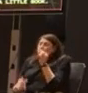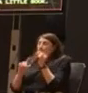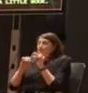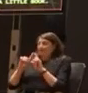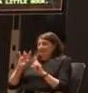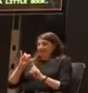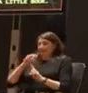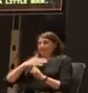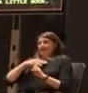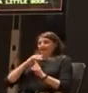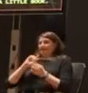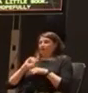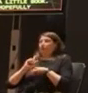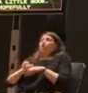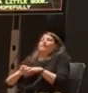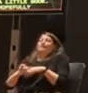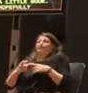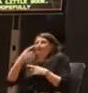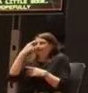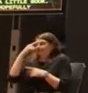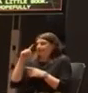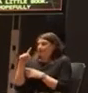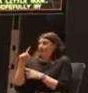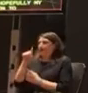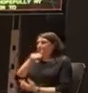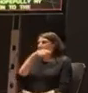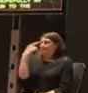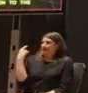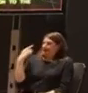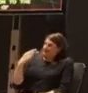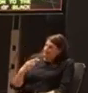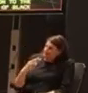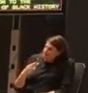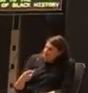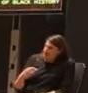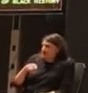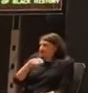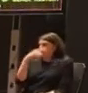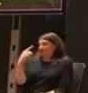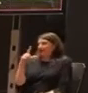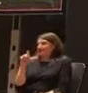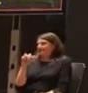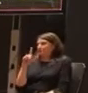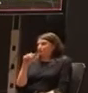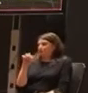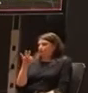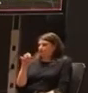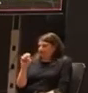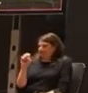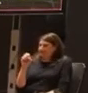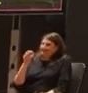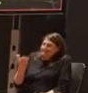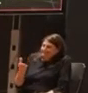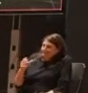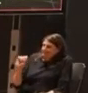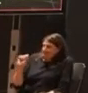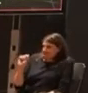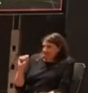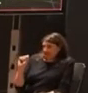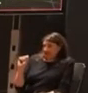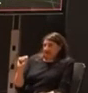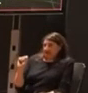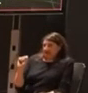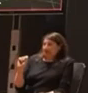contribution to the literature of black history in Seattle. 10 of these people are